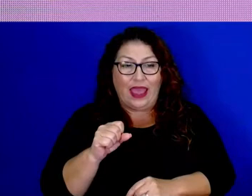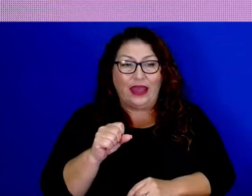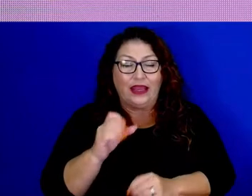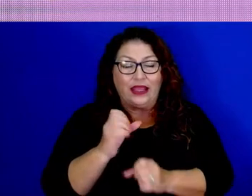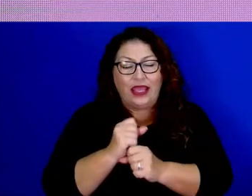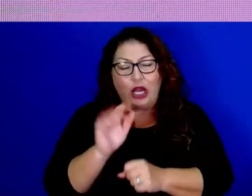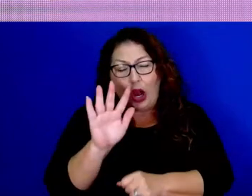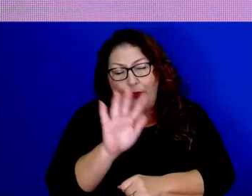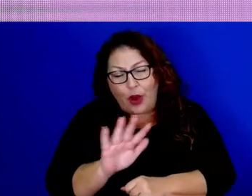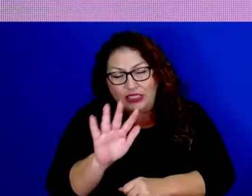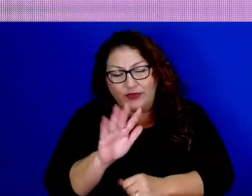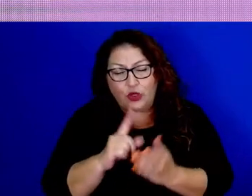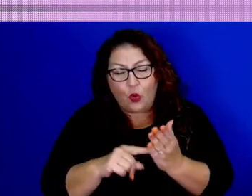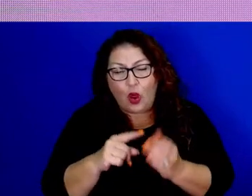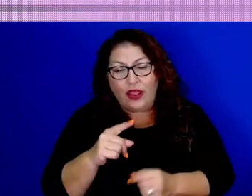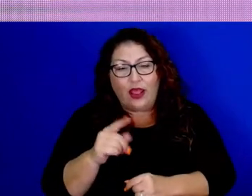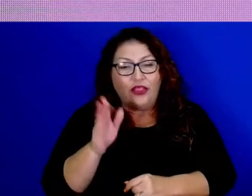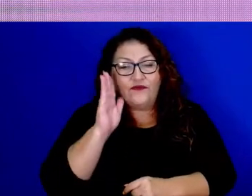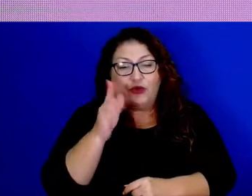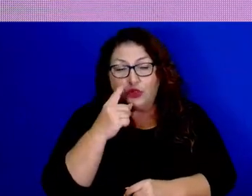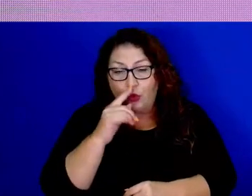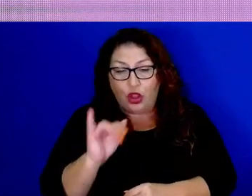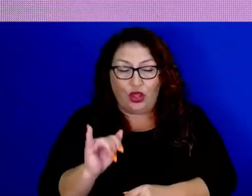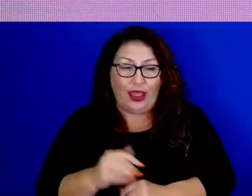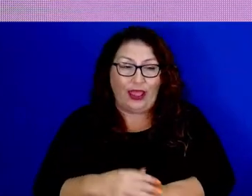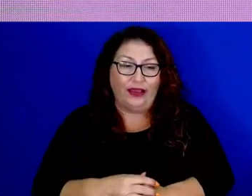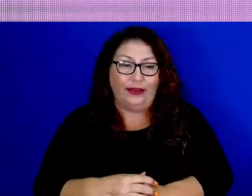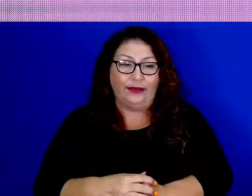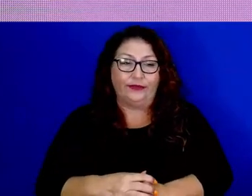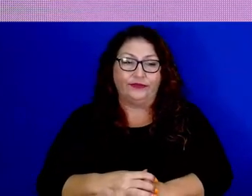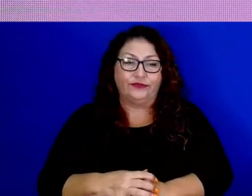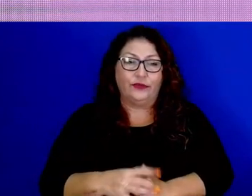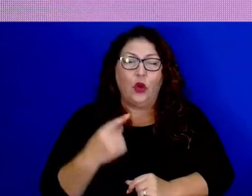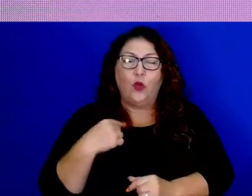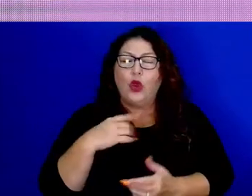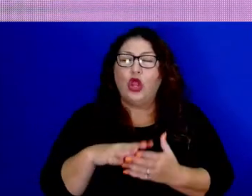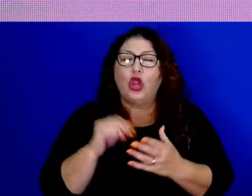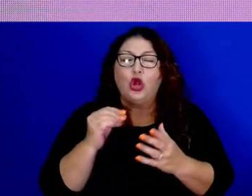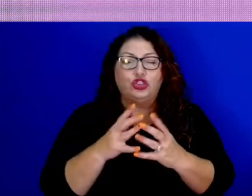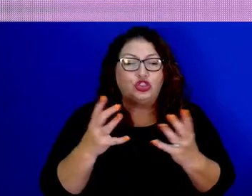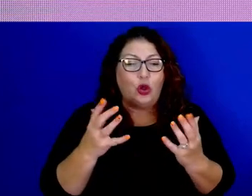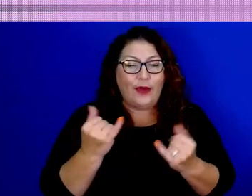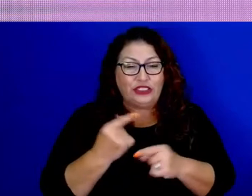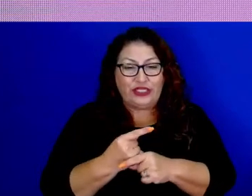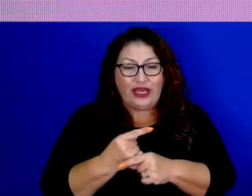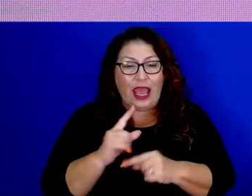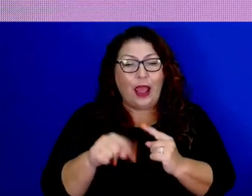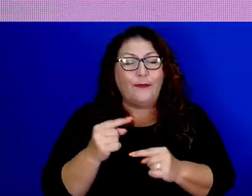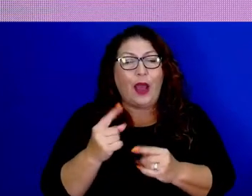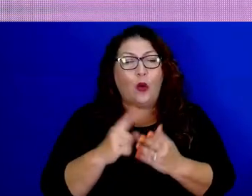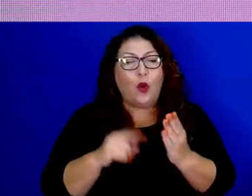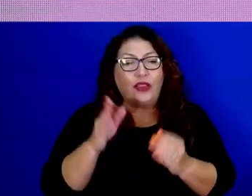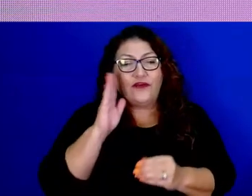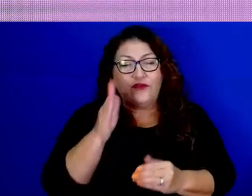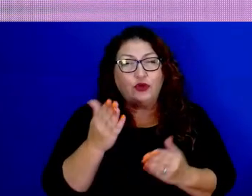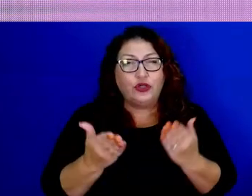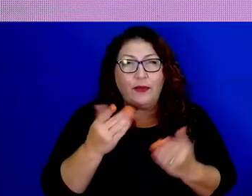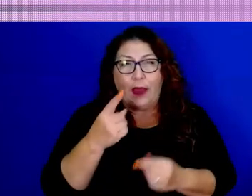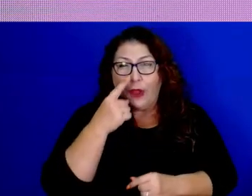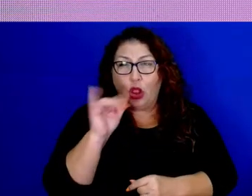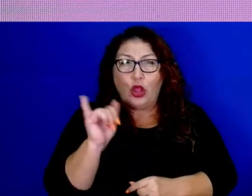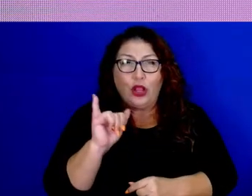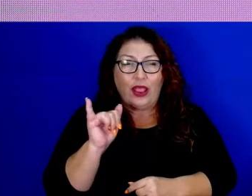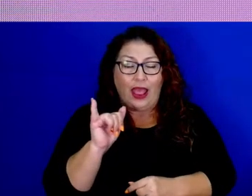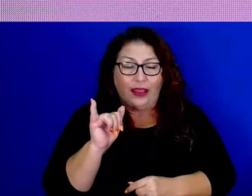look like. We learned so much today about what the future might look like in the wake of the virus.